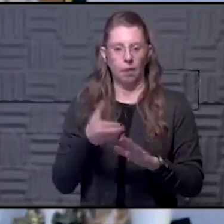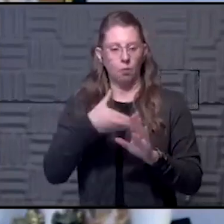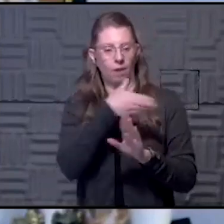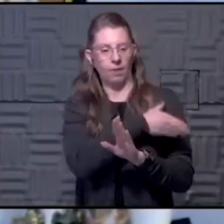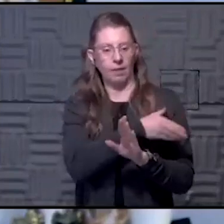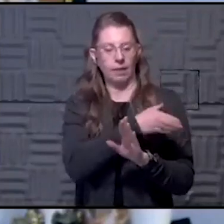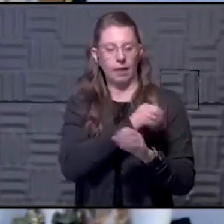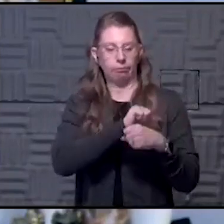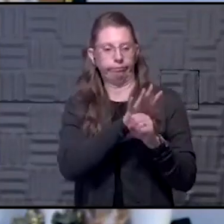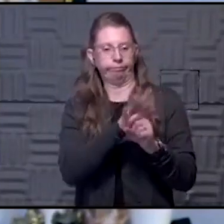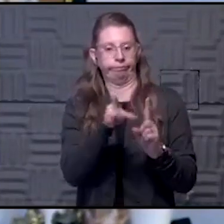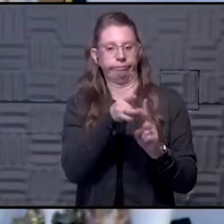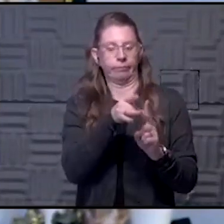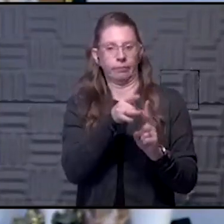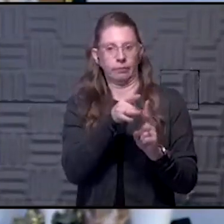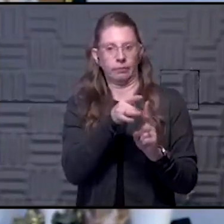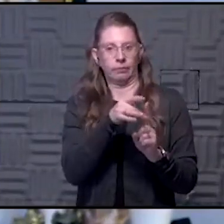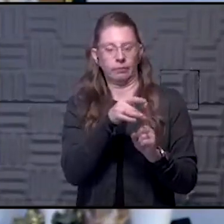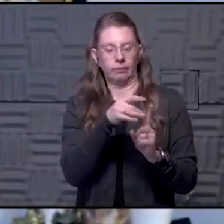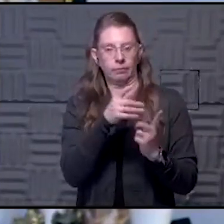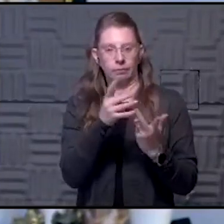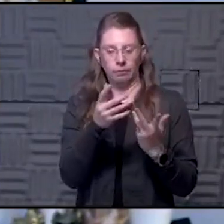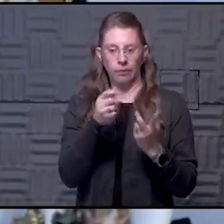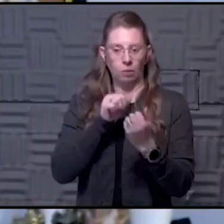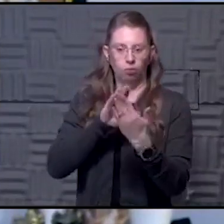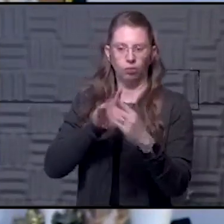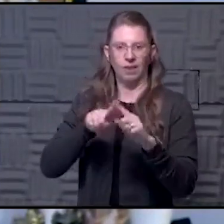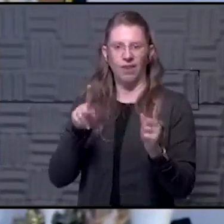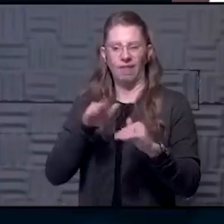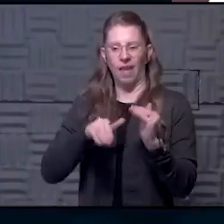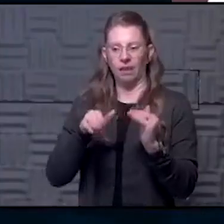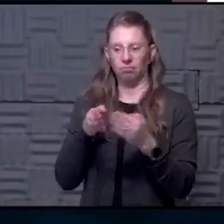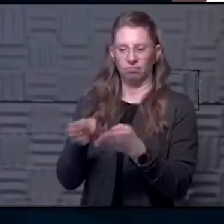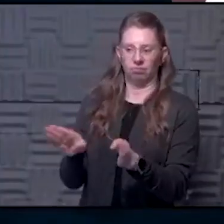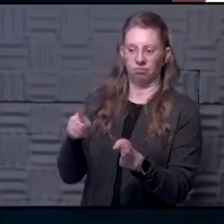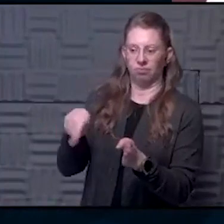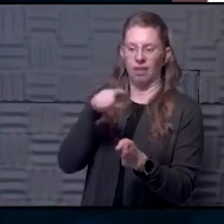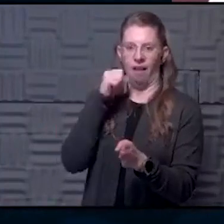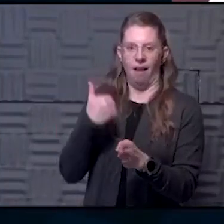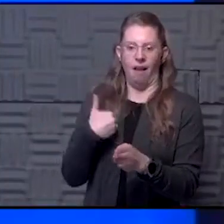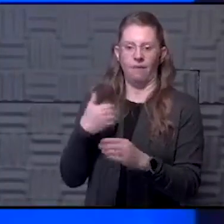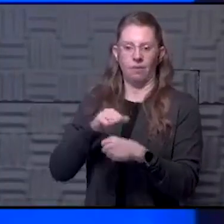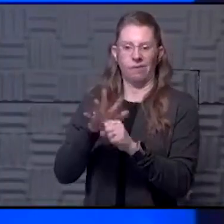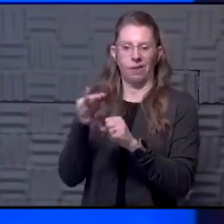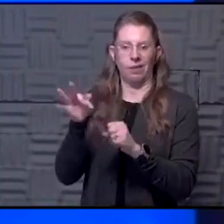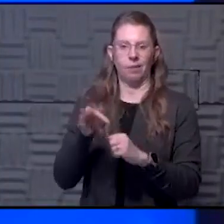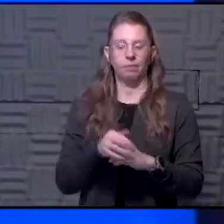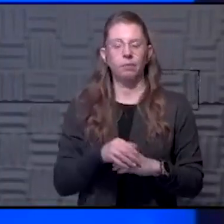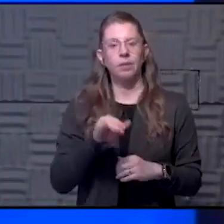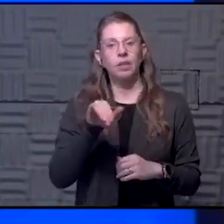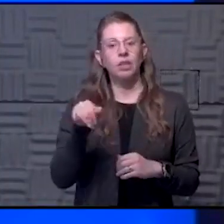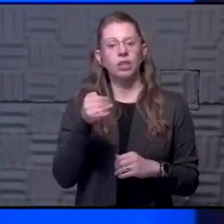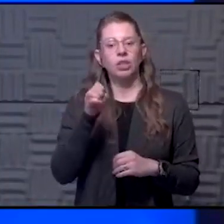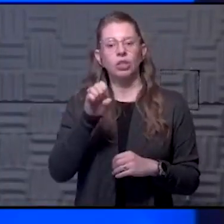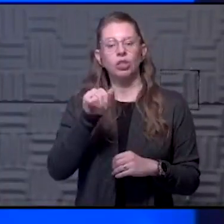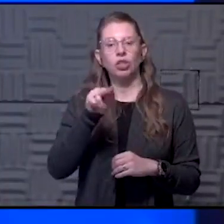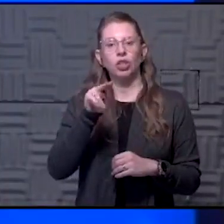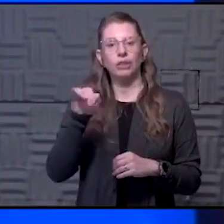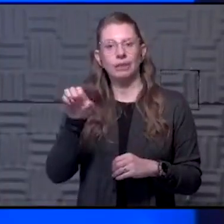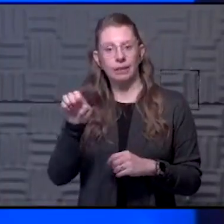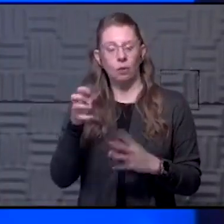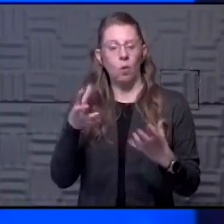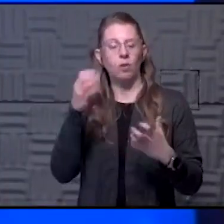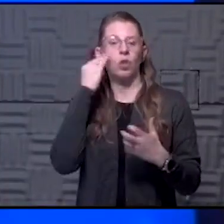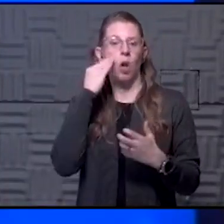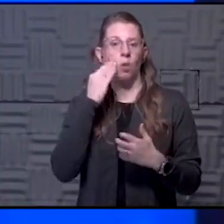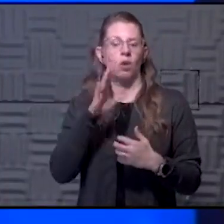should approach it any different than Jockey Public that didn't have it. All right, Jill. Jeannie wants to know, and this is a question that her son